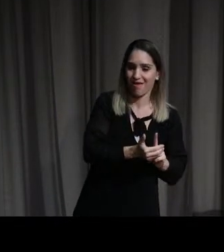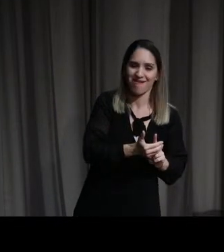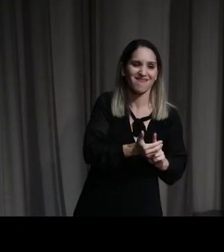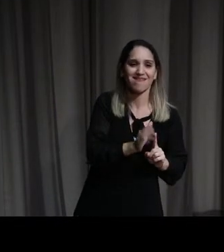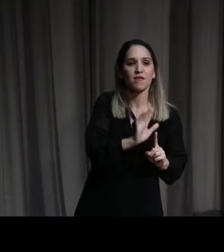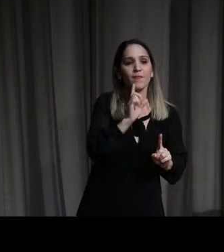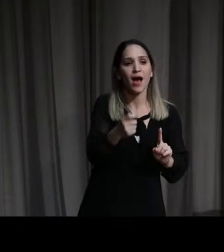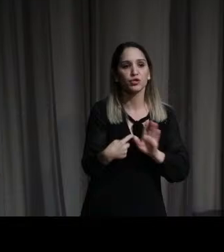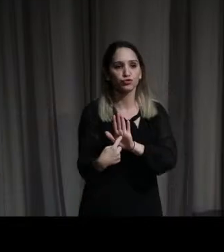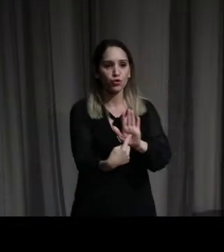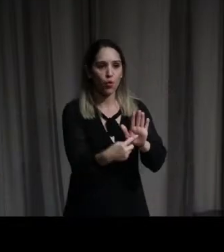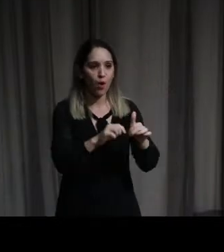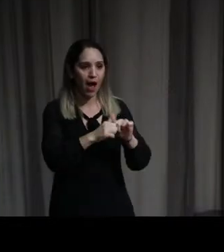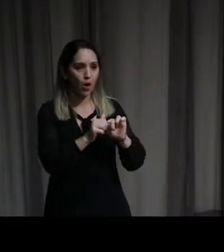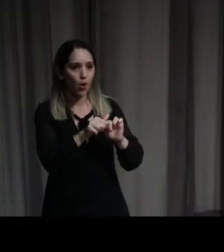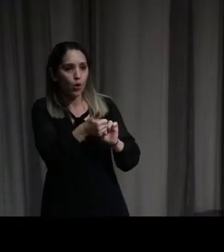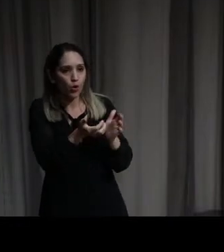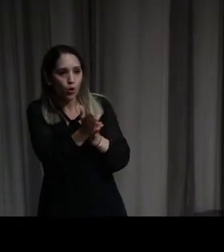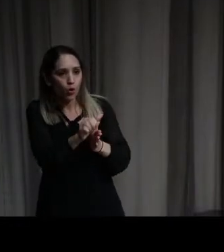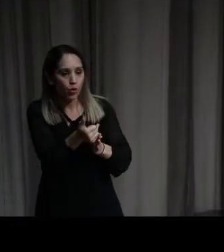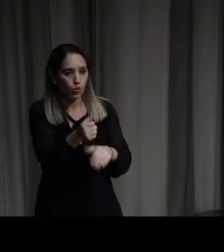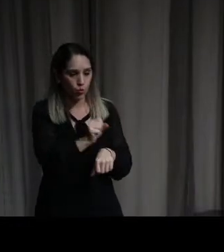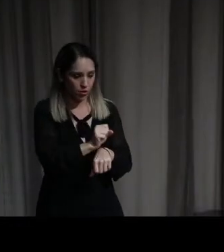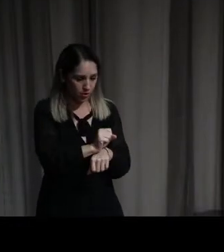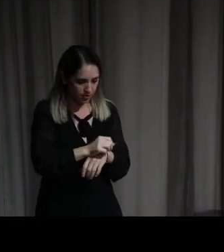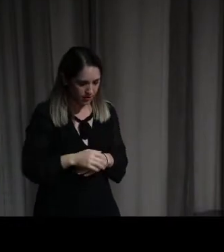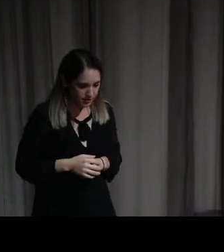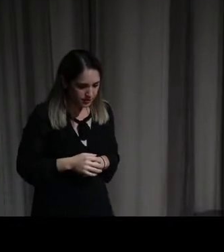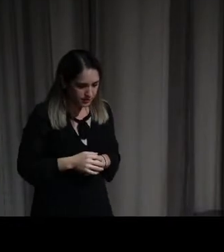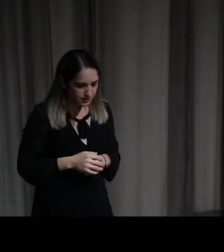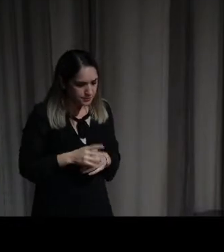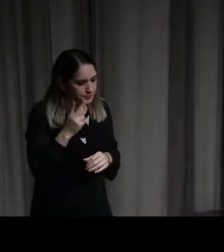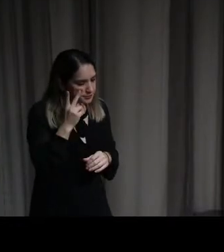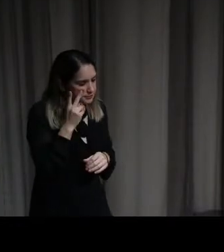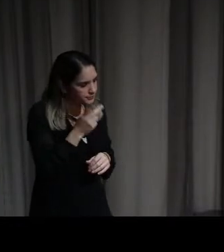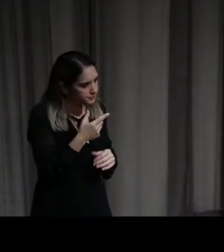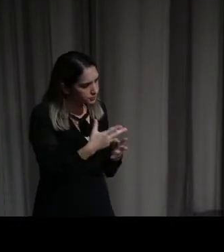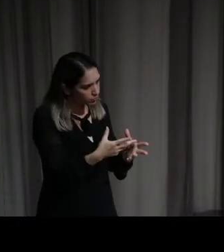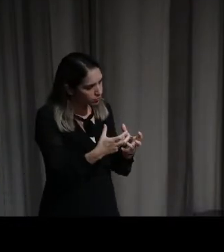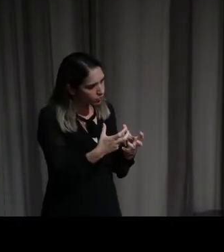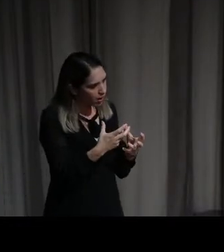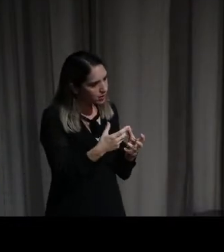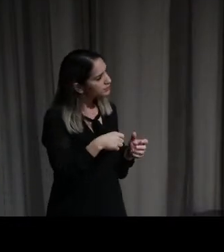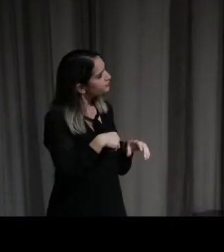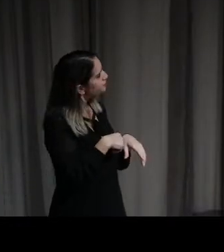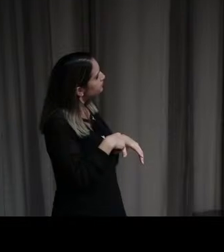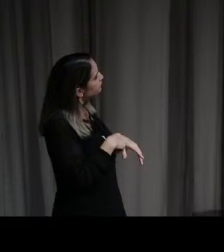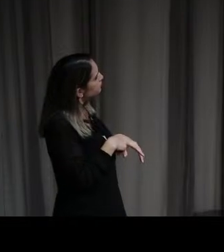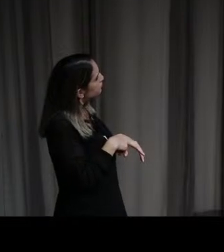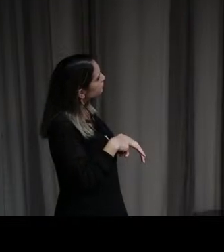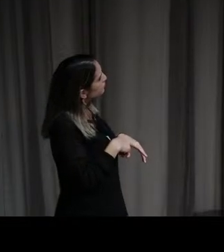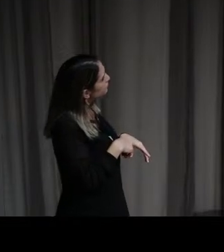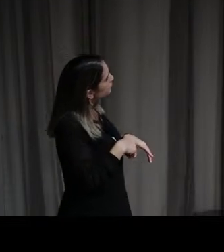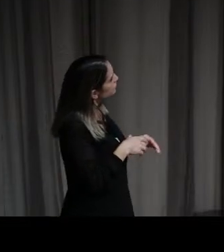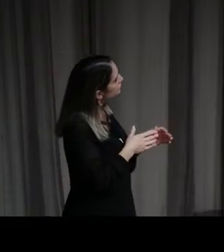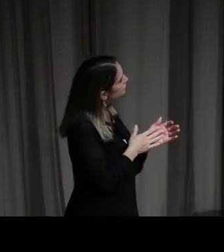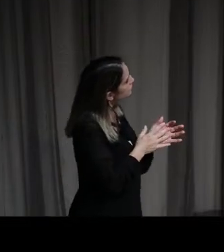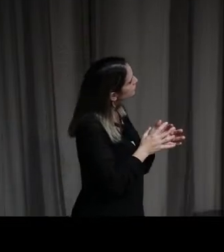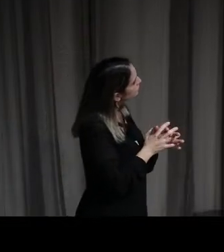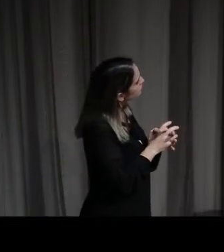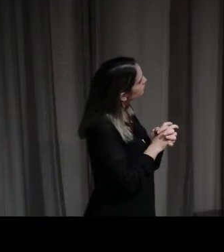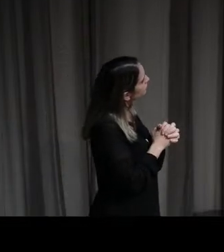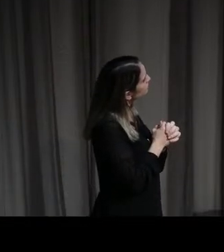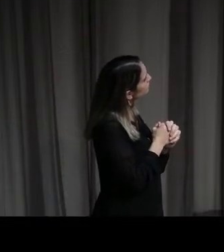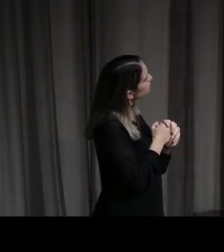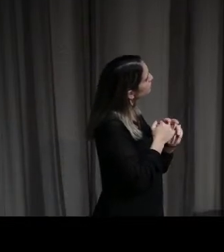our population here, we'd like to show, this is the bembe, one of the bembe paintings that